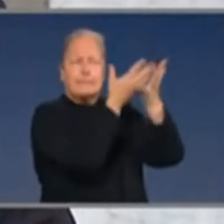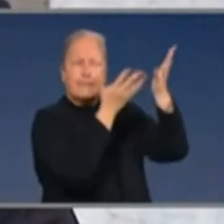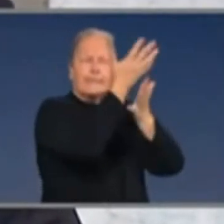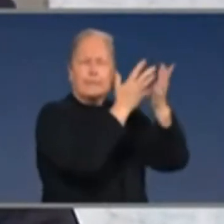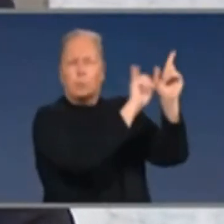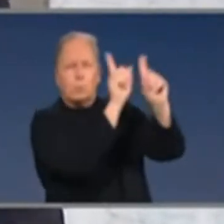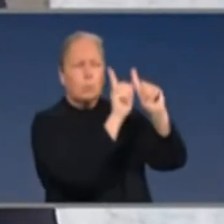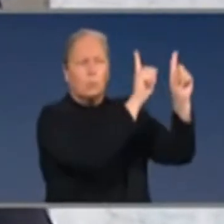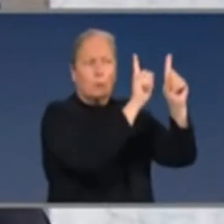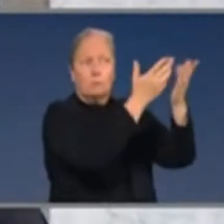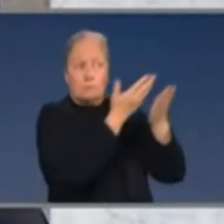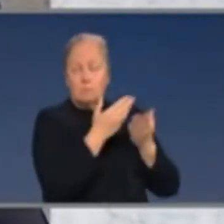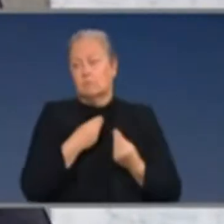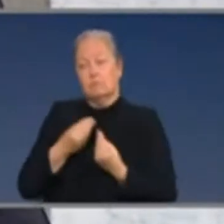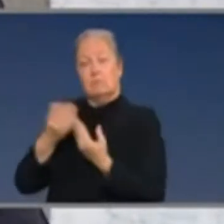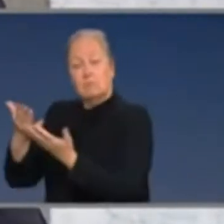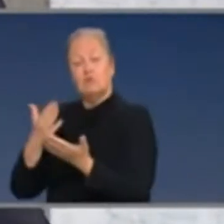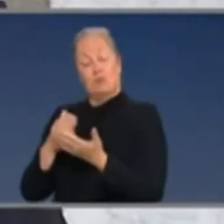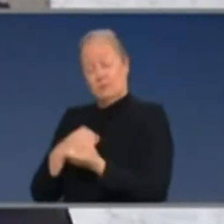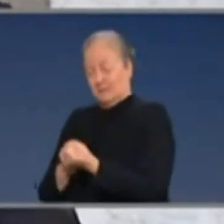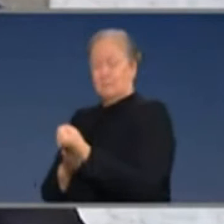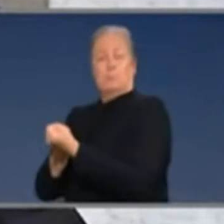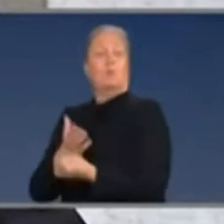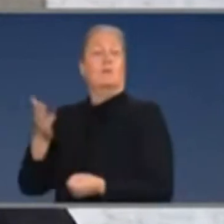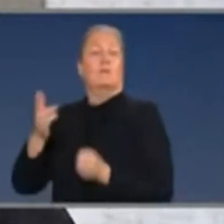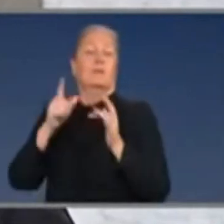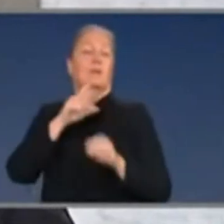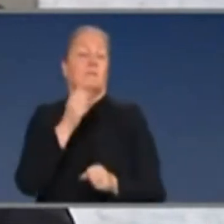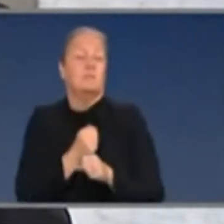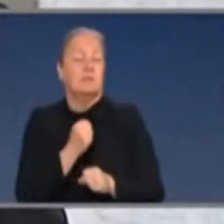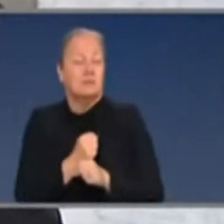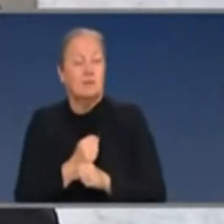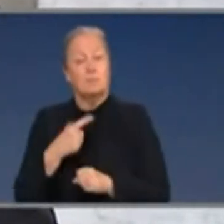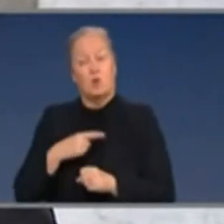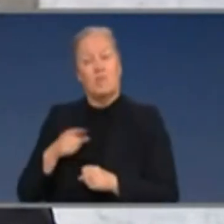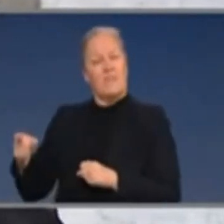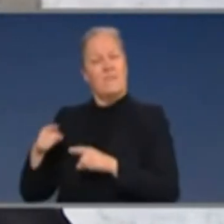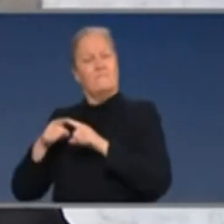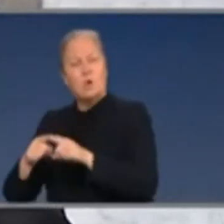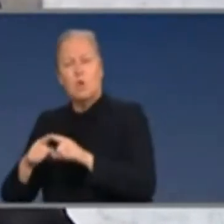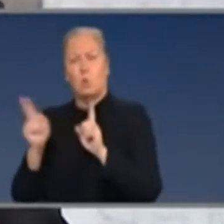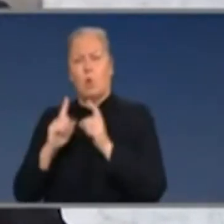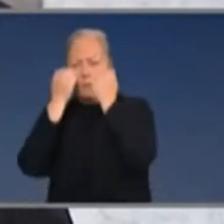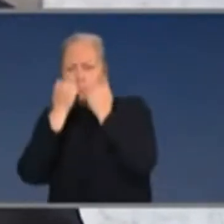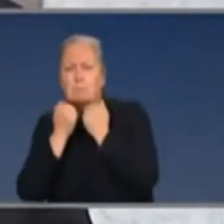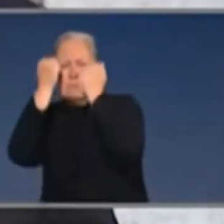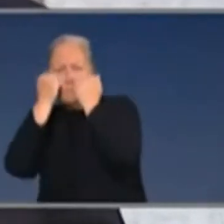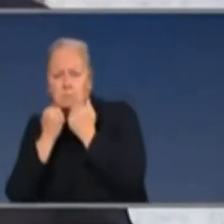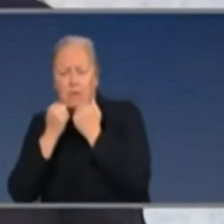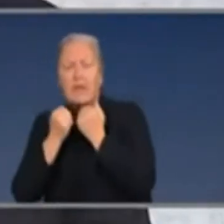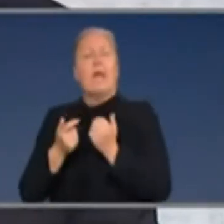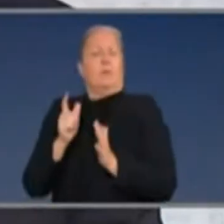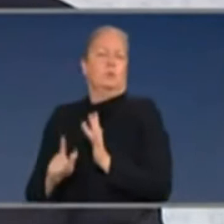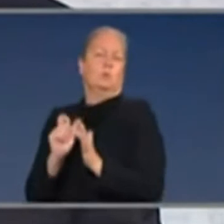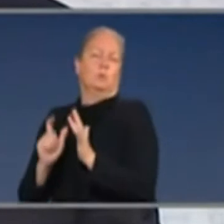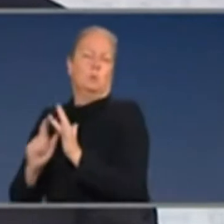directly. But I want to make it very clear that we support the moves taken because they've been very evidence-based by the Victorian Premier today. Specifically in